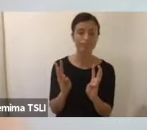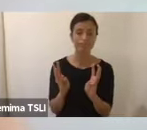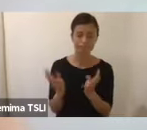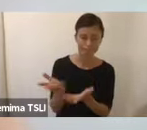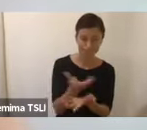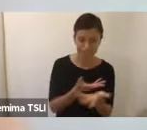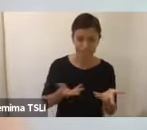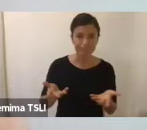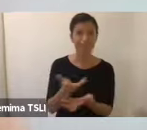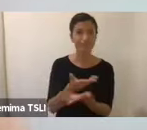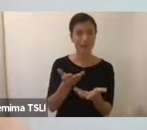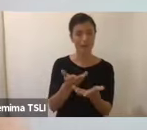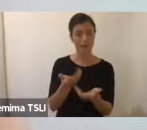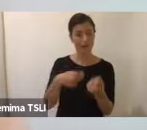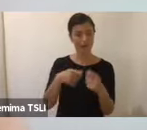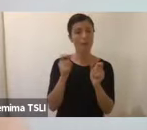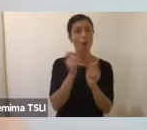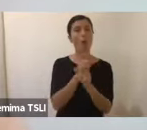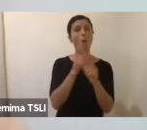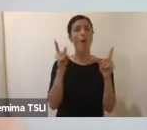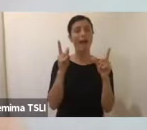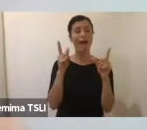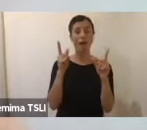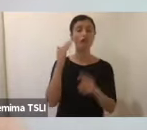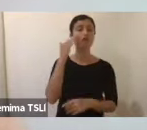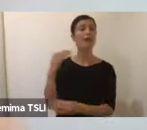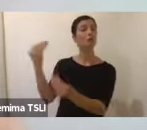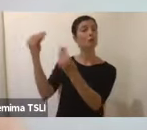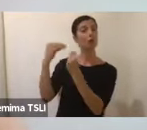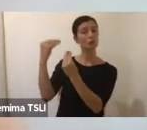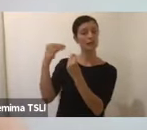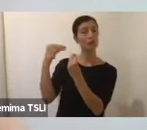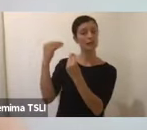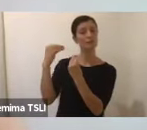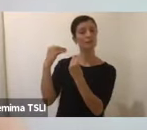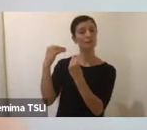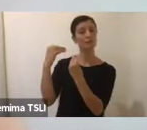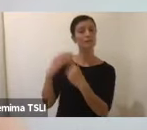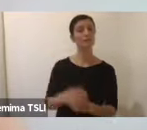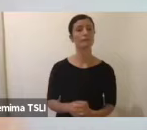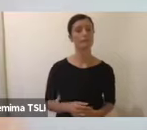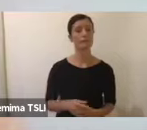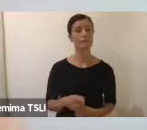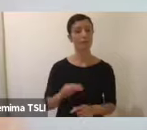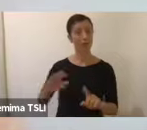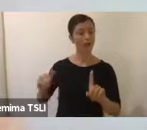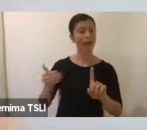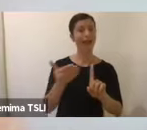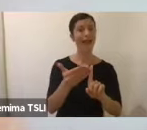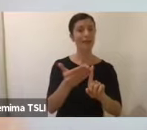they can bring to that conditioning and the the point the purpose is to end the pattern of racial harm